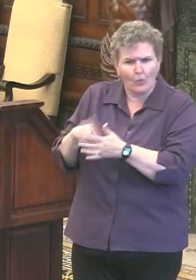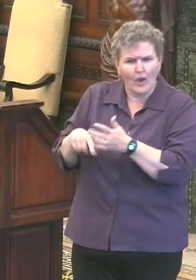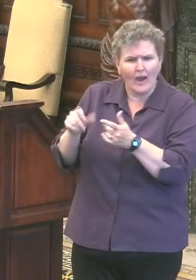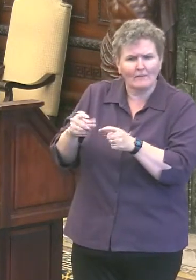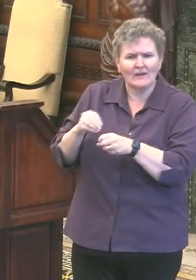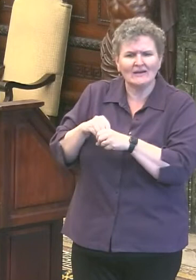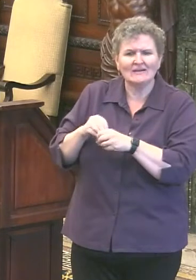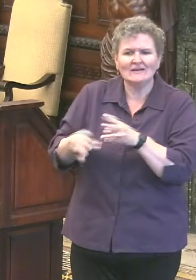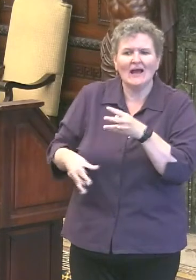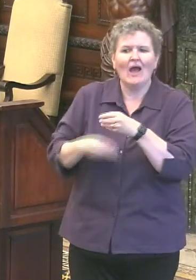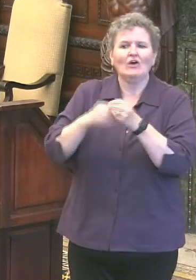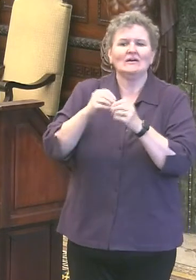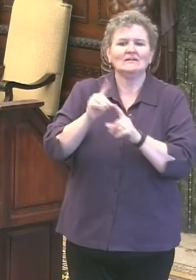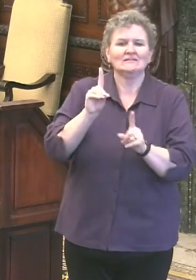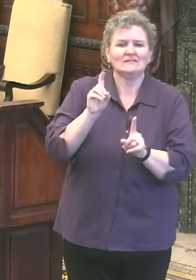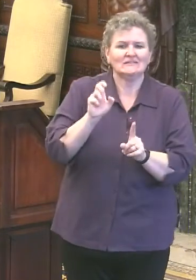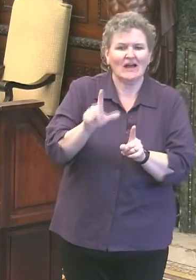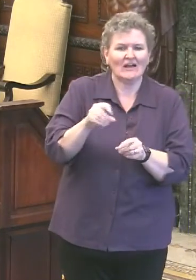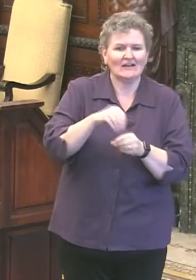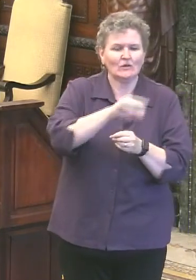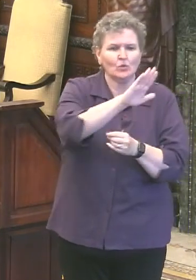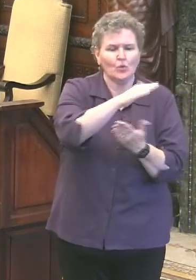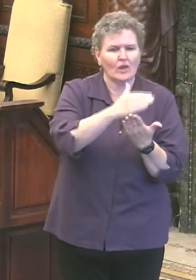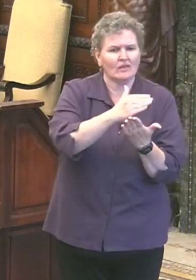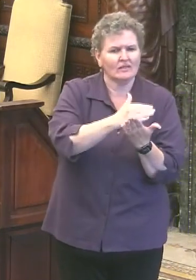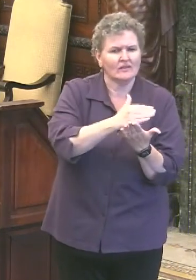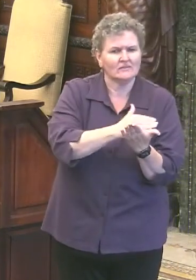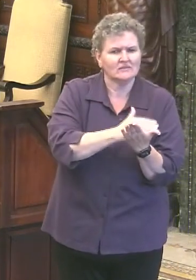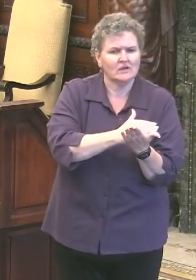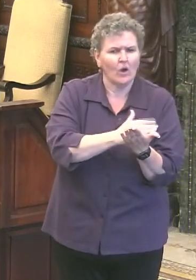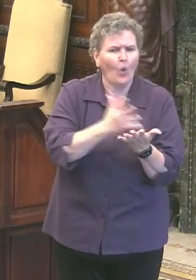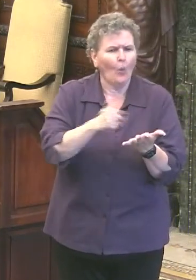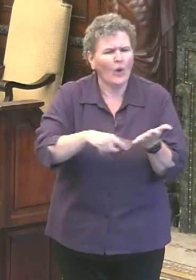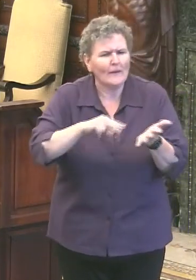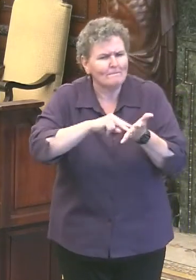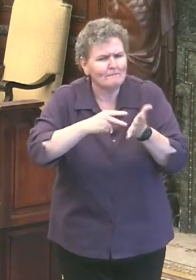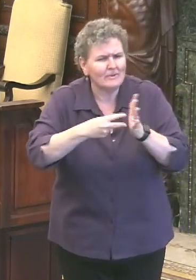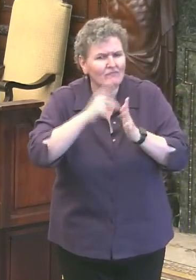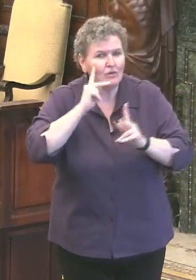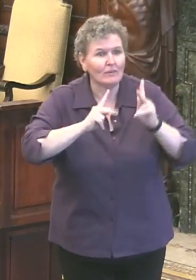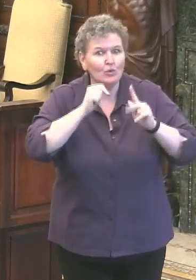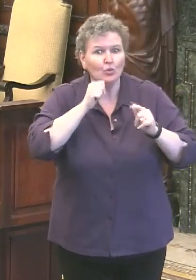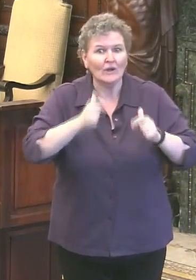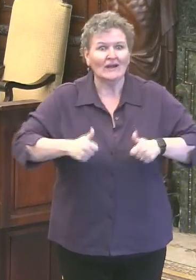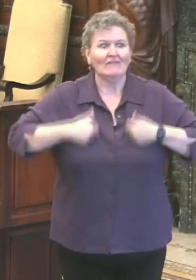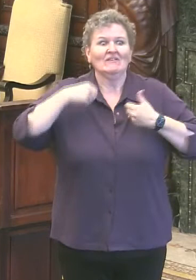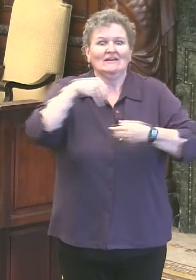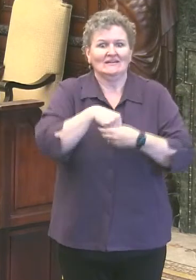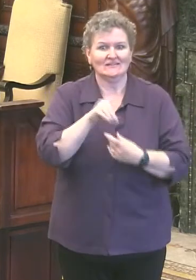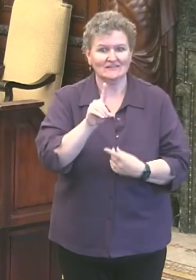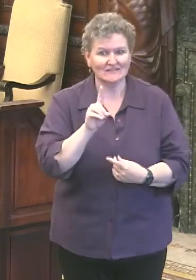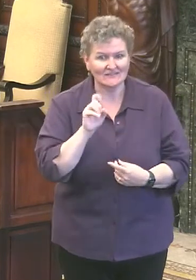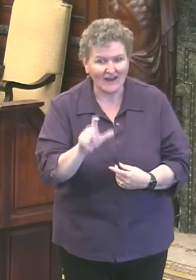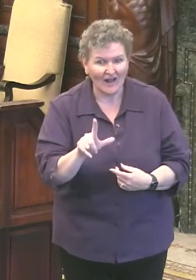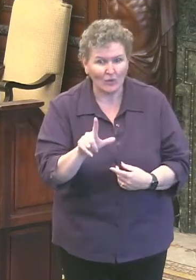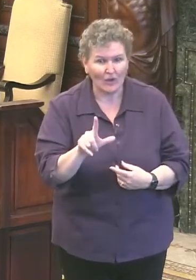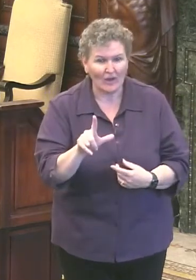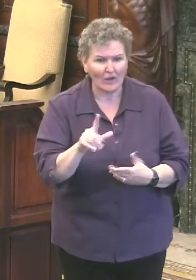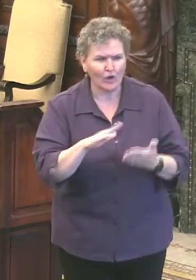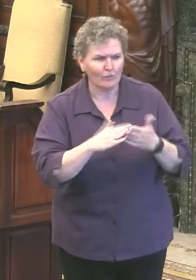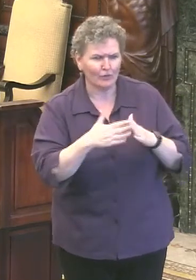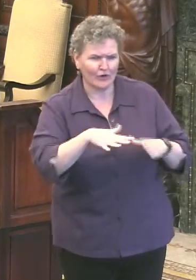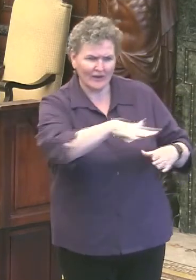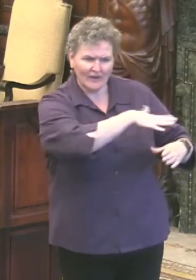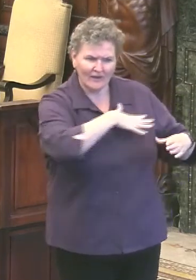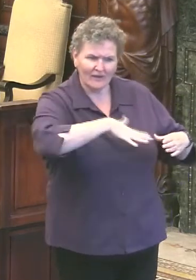that state to your list? And what does that mean for people who live in Delaware and work in the city? So, you